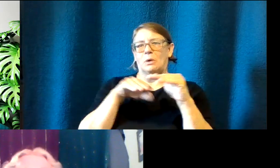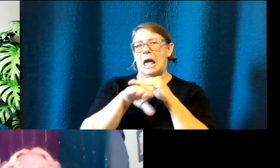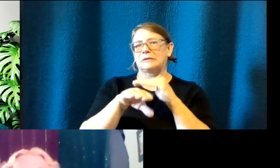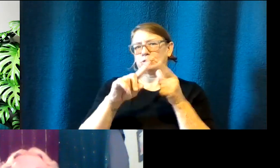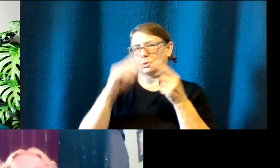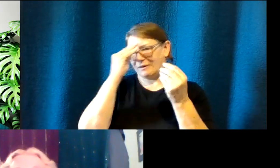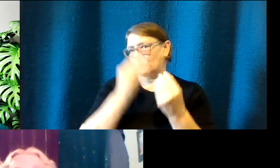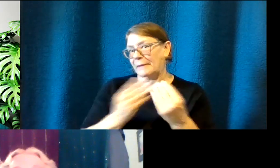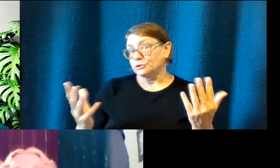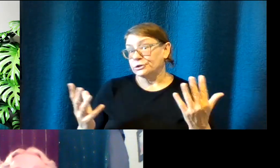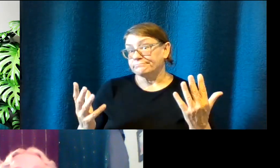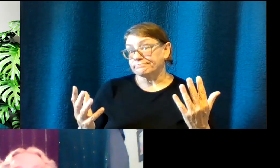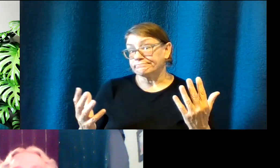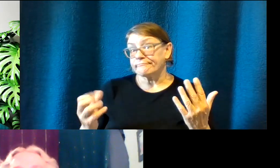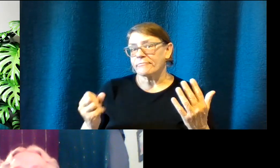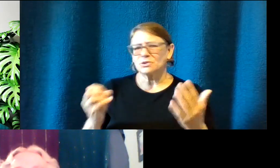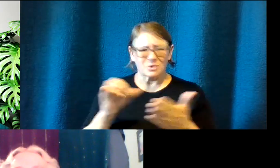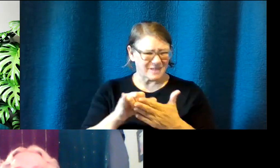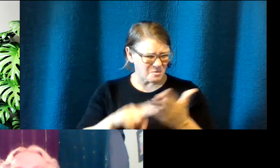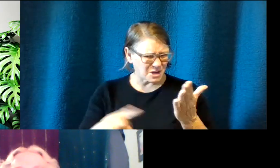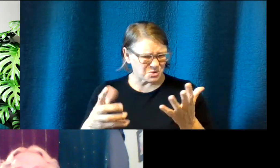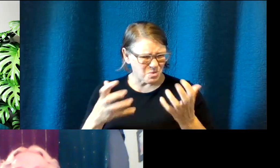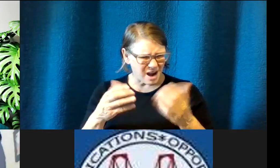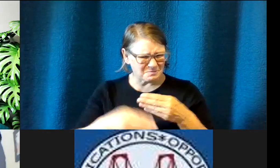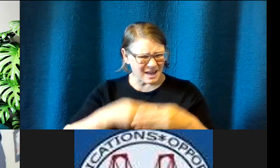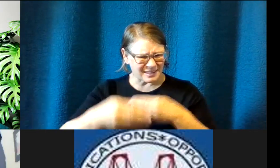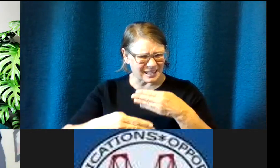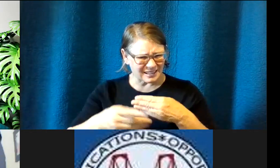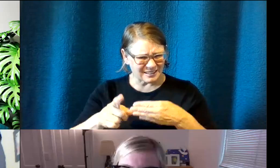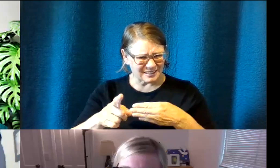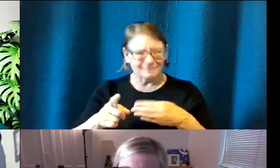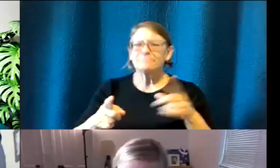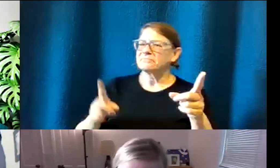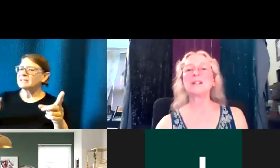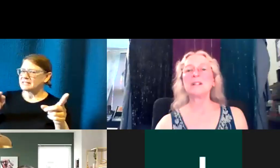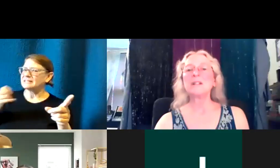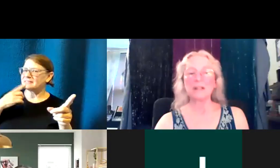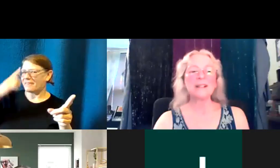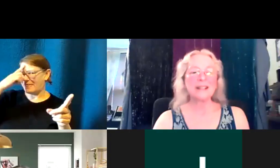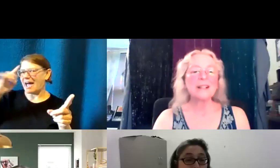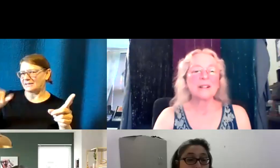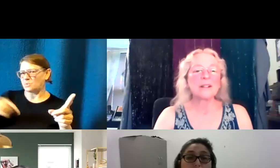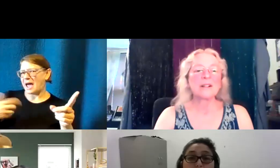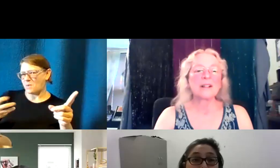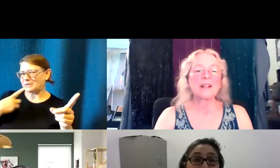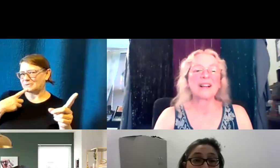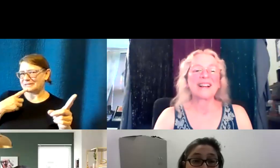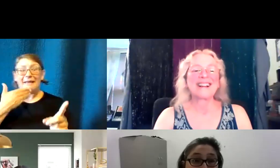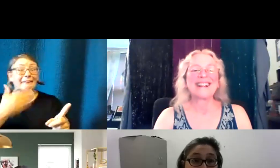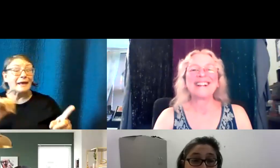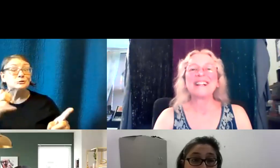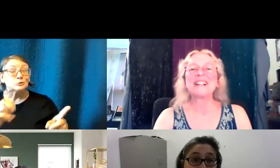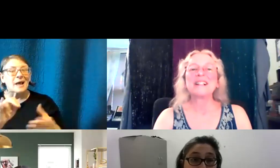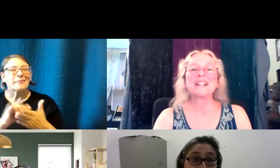staff. So is that what you were asking, Bethany? I think that's what she was saying. Thank you, Jan. Yeah. That is Yeah, I exactly think that what I was was just saying,